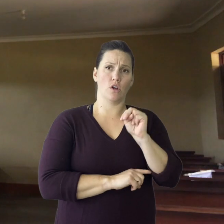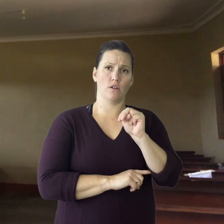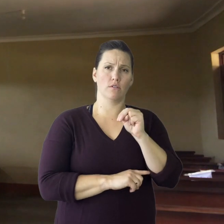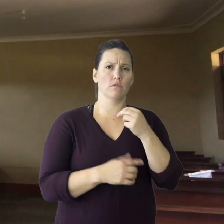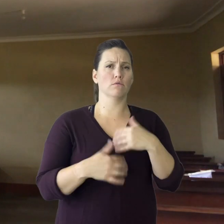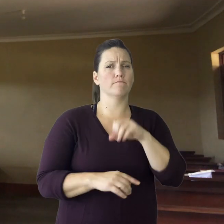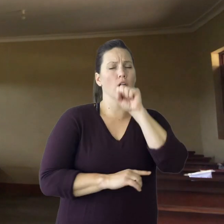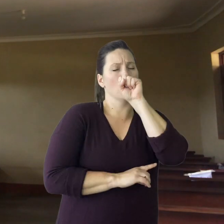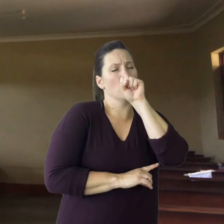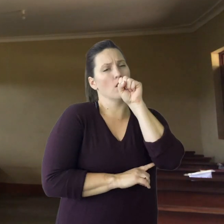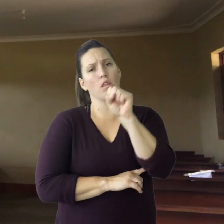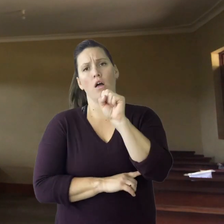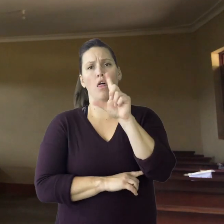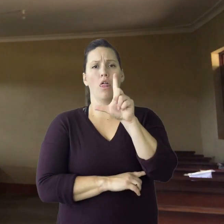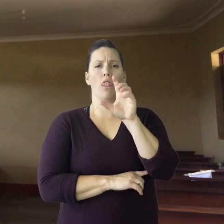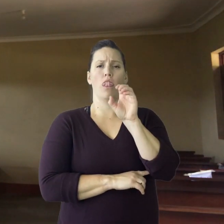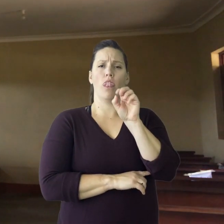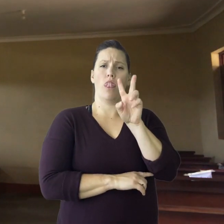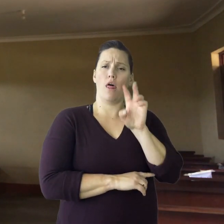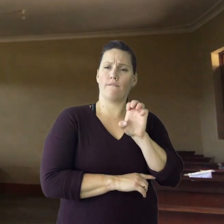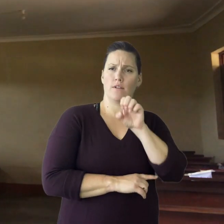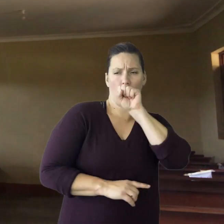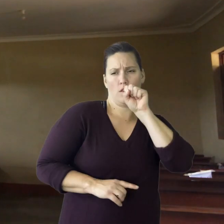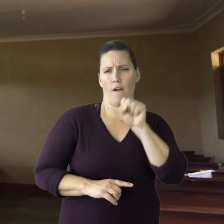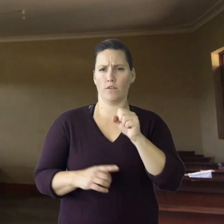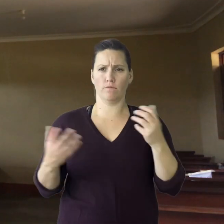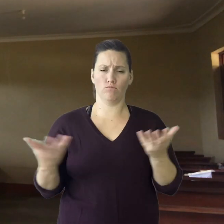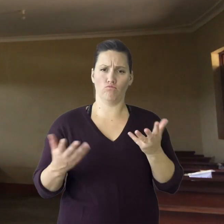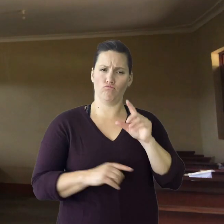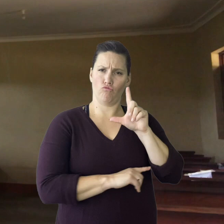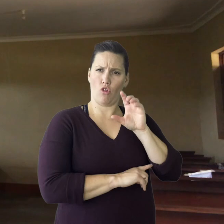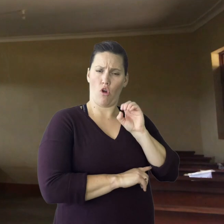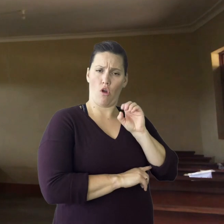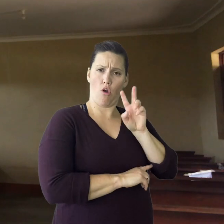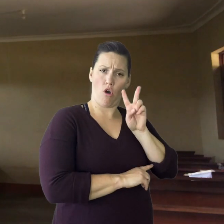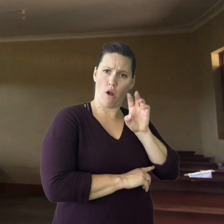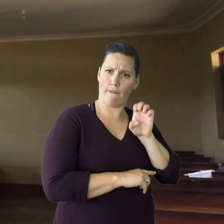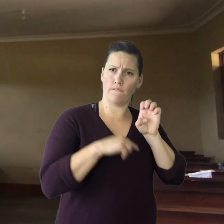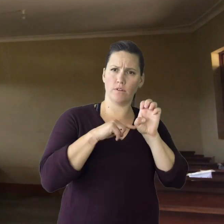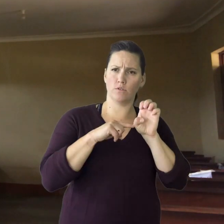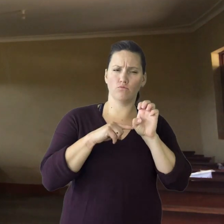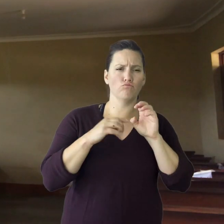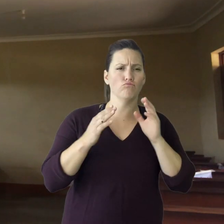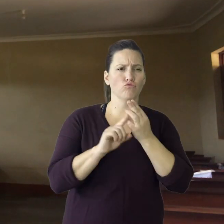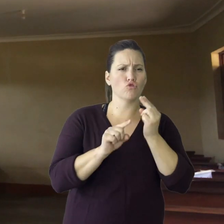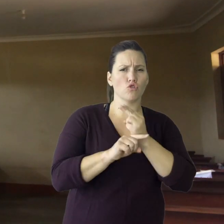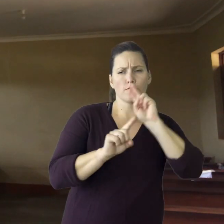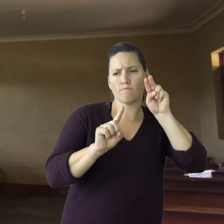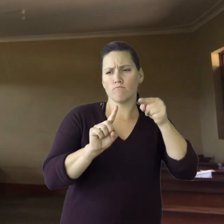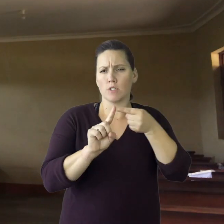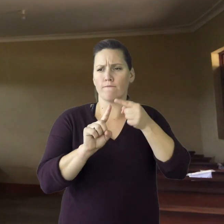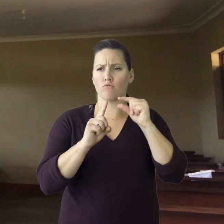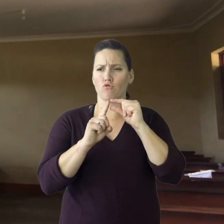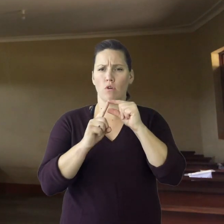It's the word love. And he uses a very specific word for love that teaches us